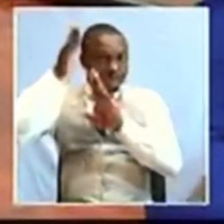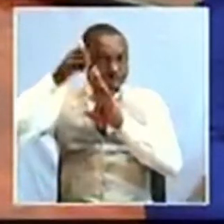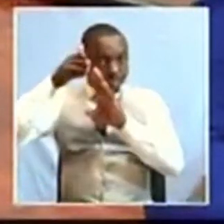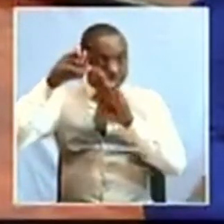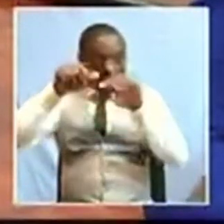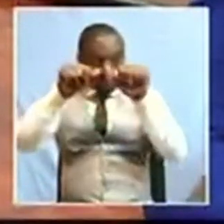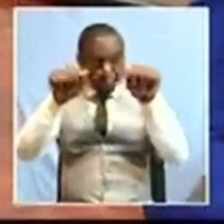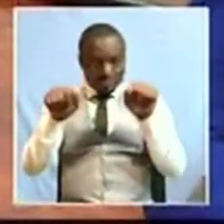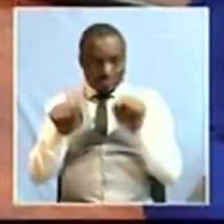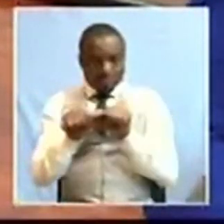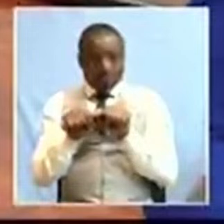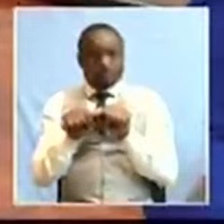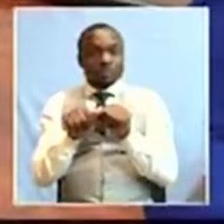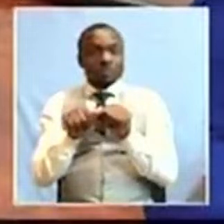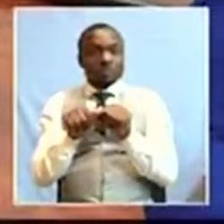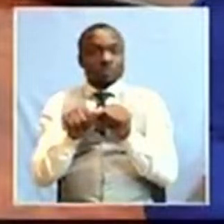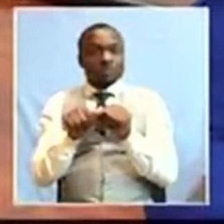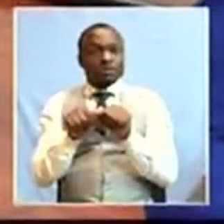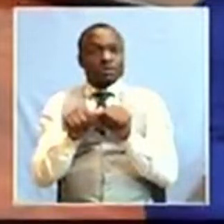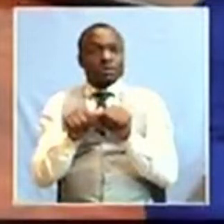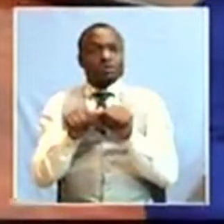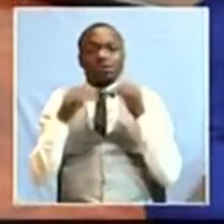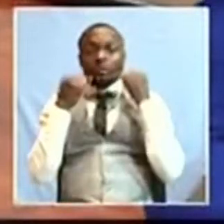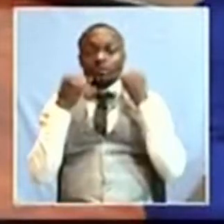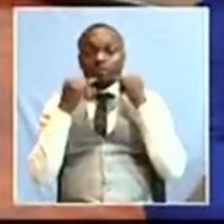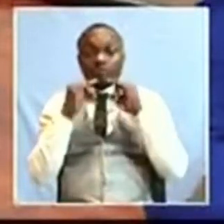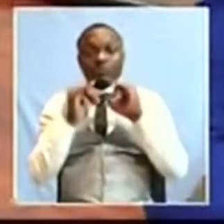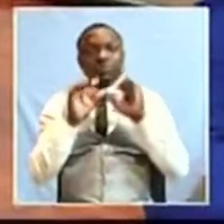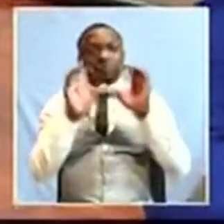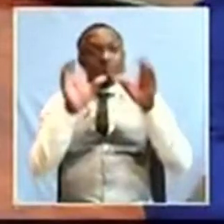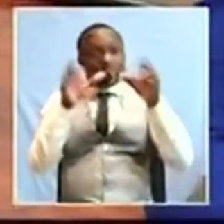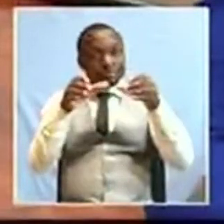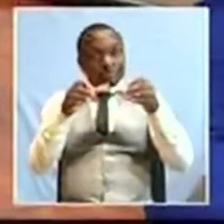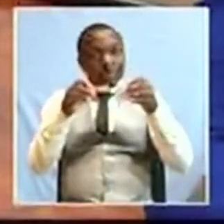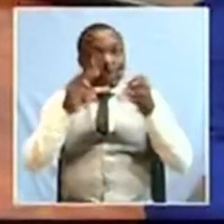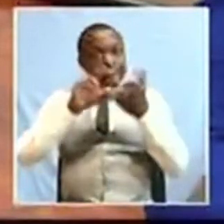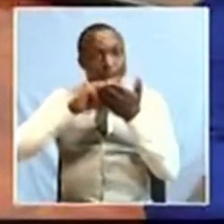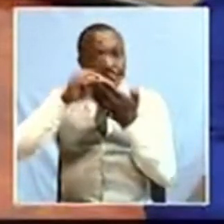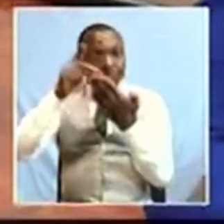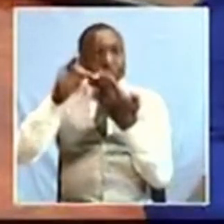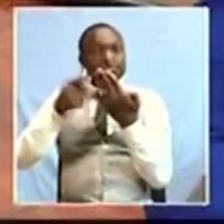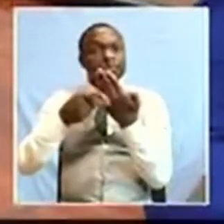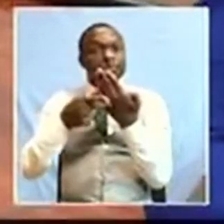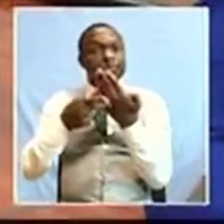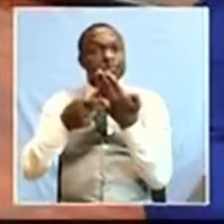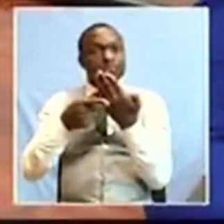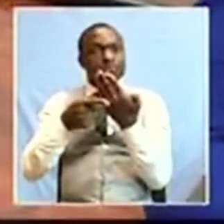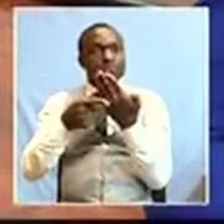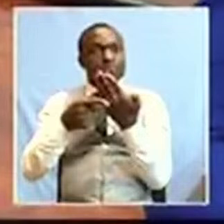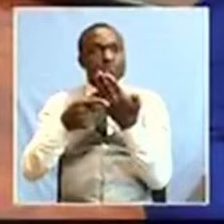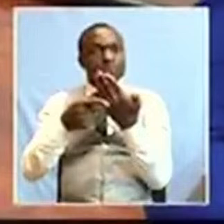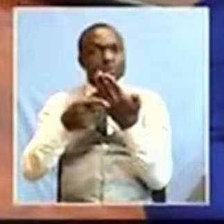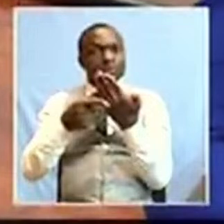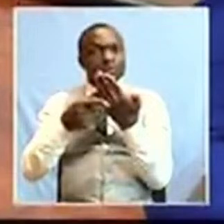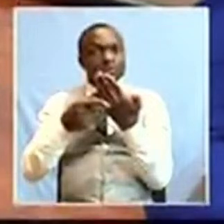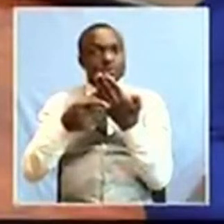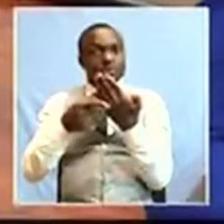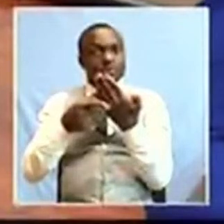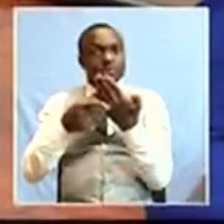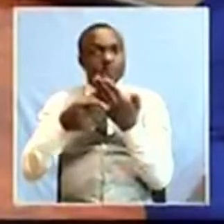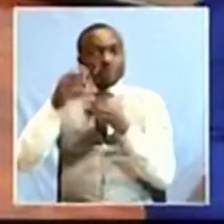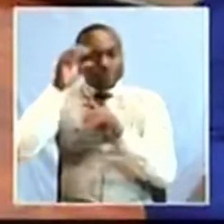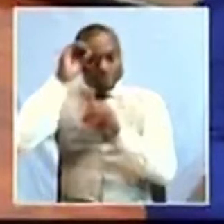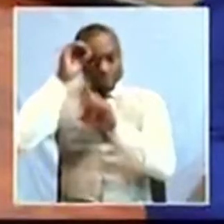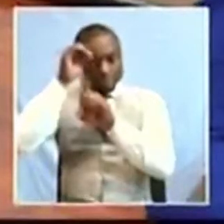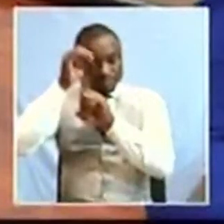areas in order to inform the community of the program and its intended